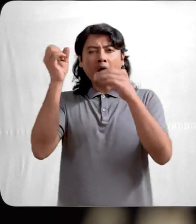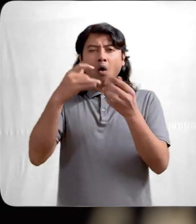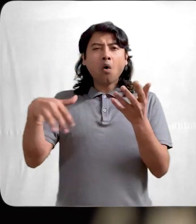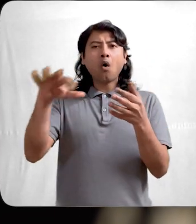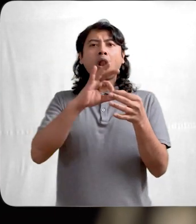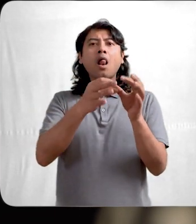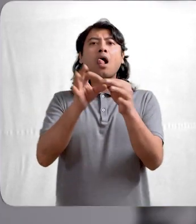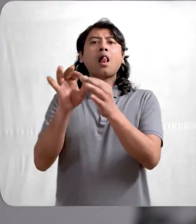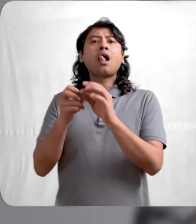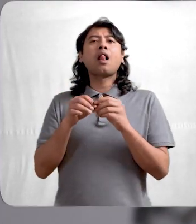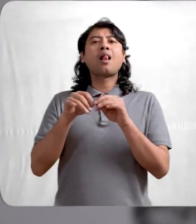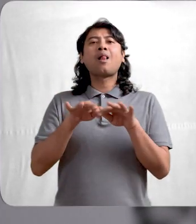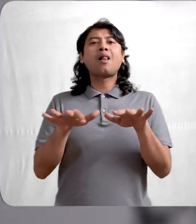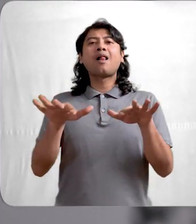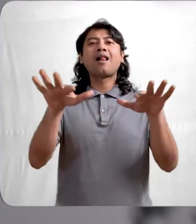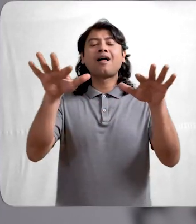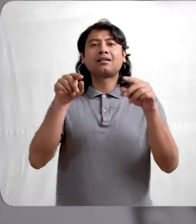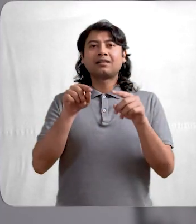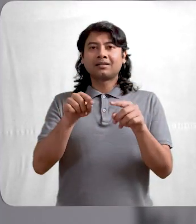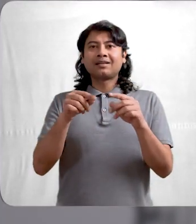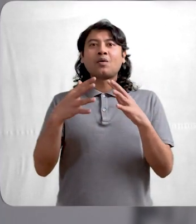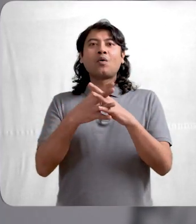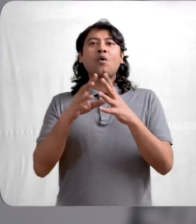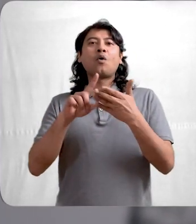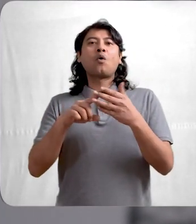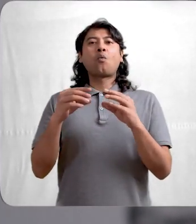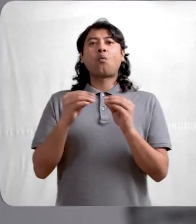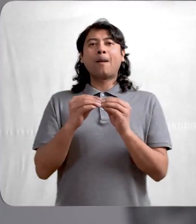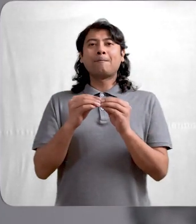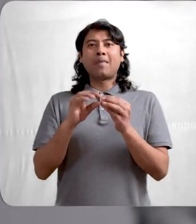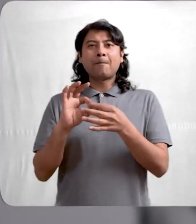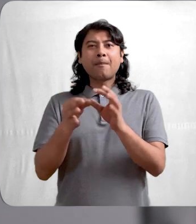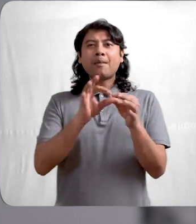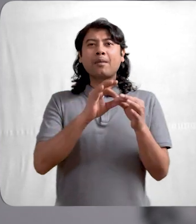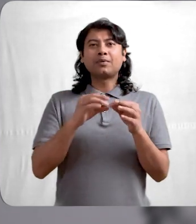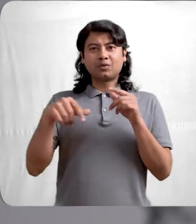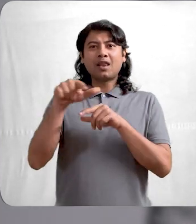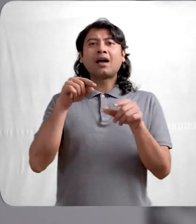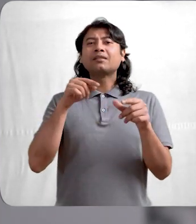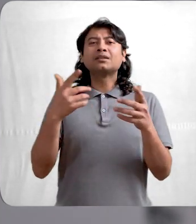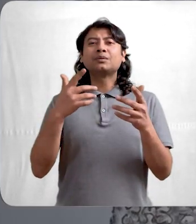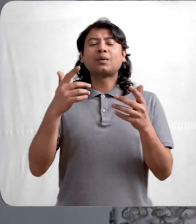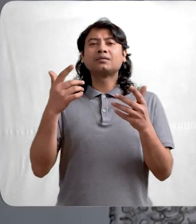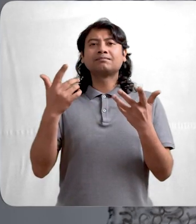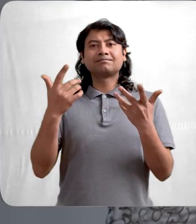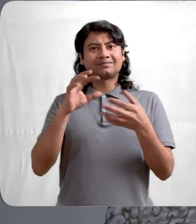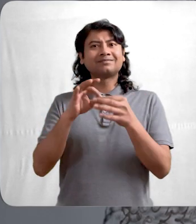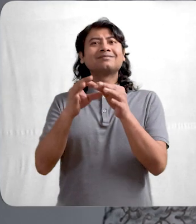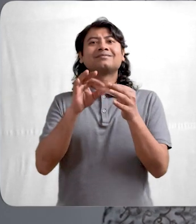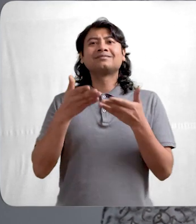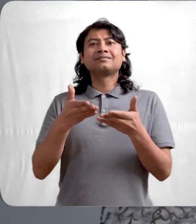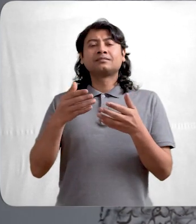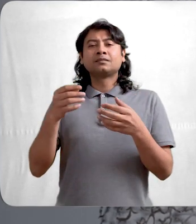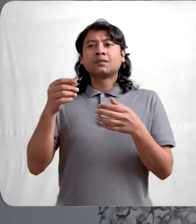memory. So the idea of a web which comes through in the work, then that gets connected to the idea of language becoming a web as well as a